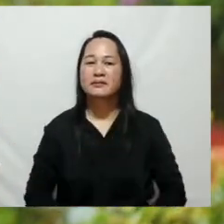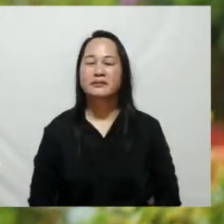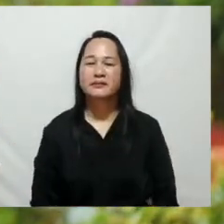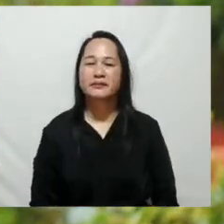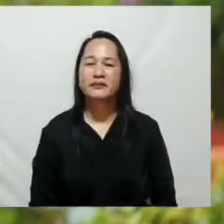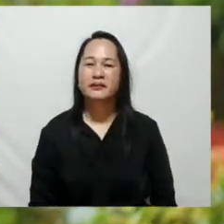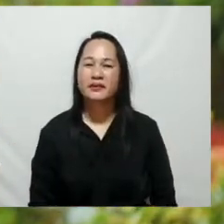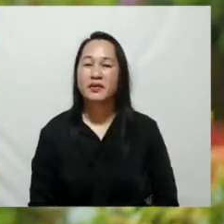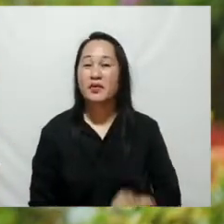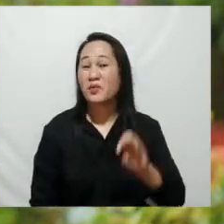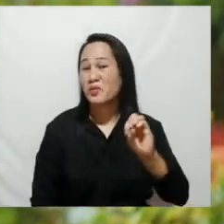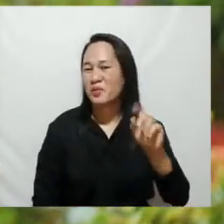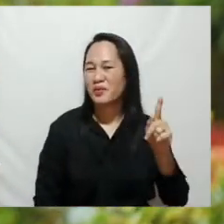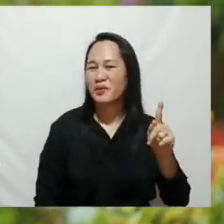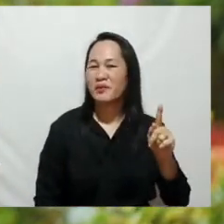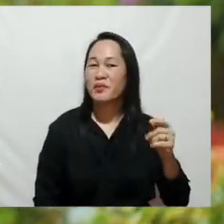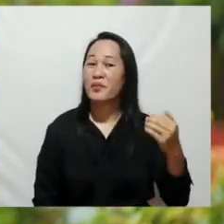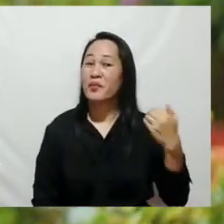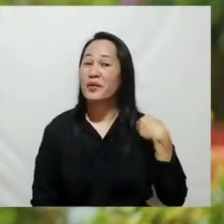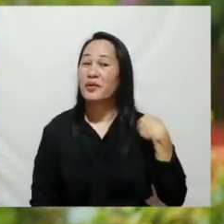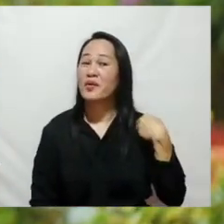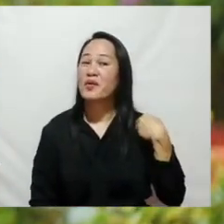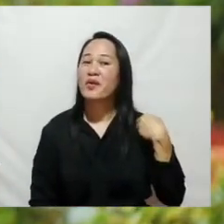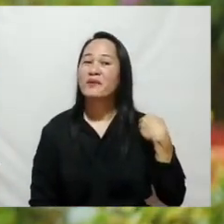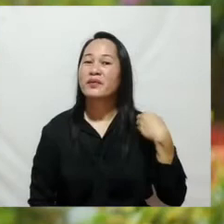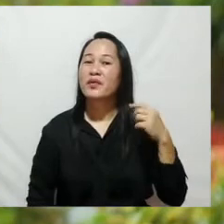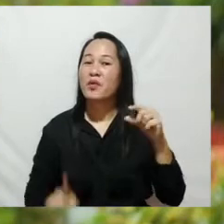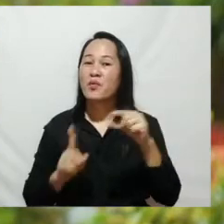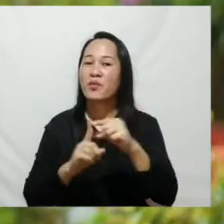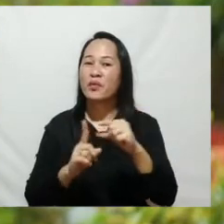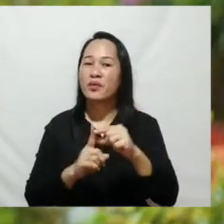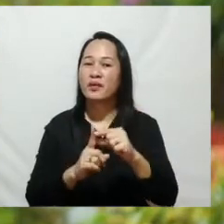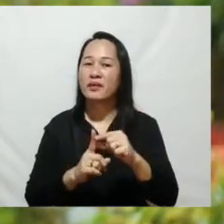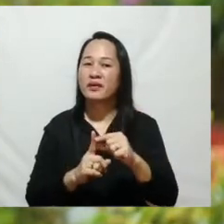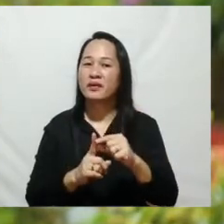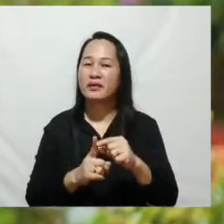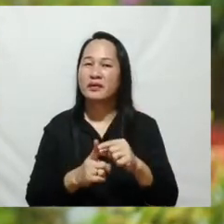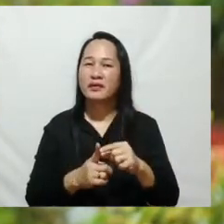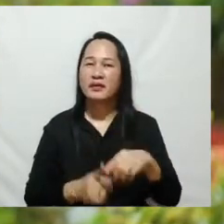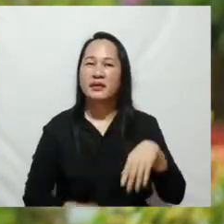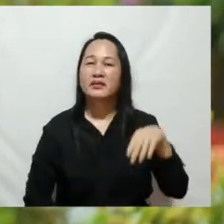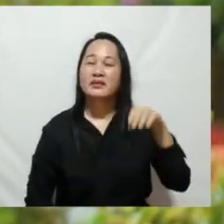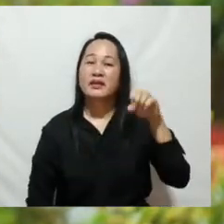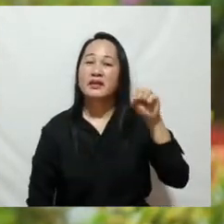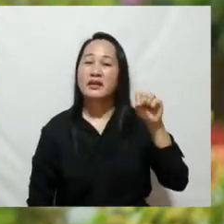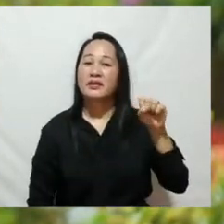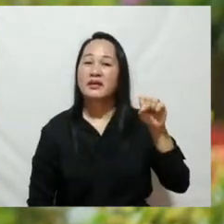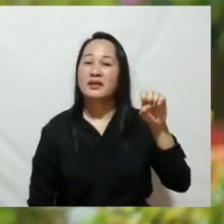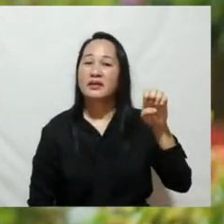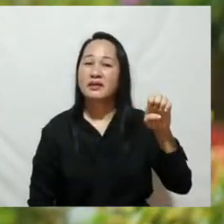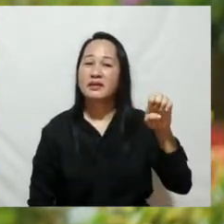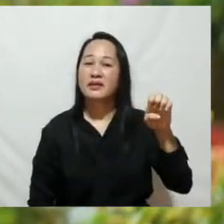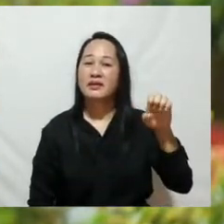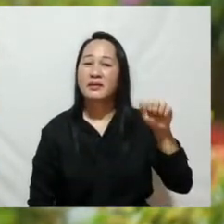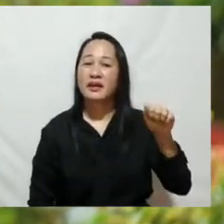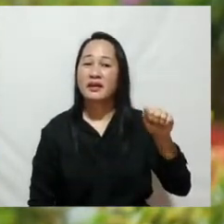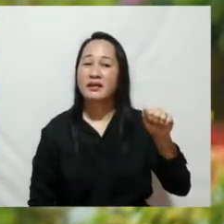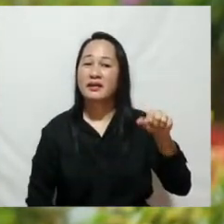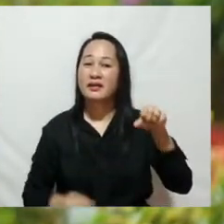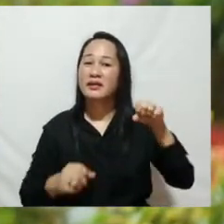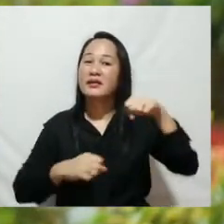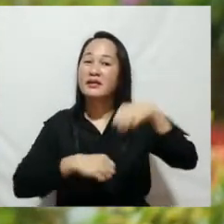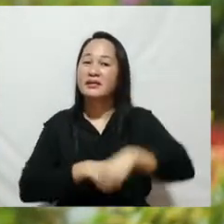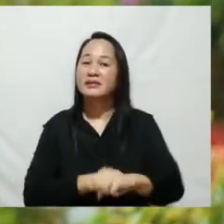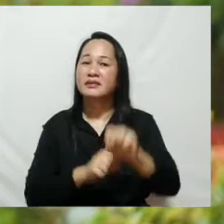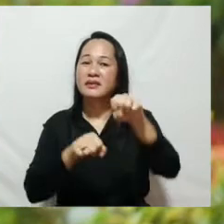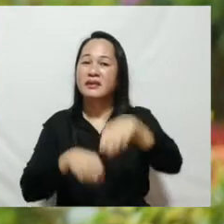Okay, we have the words sea. S E A C.